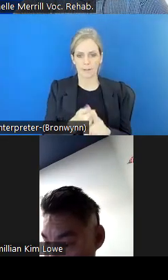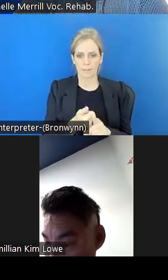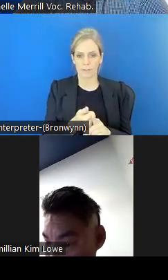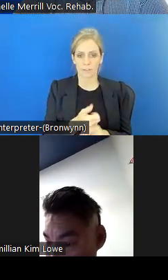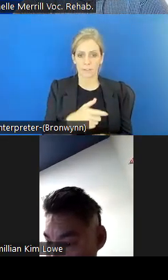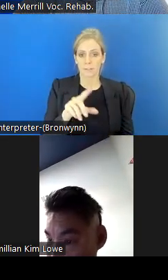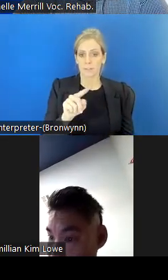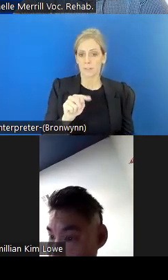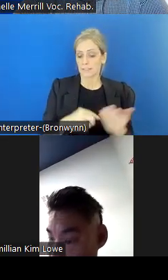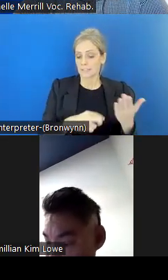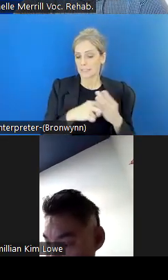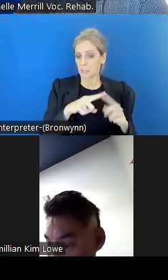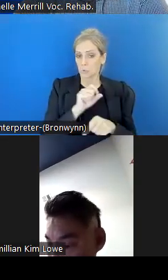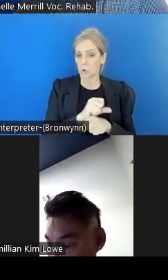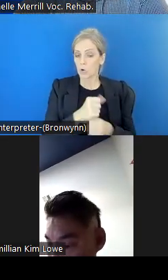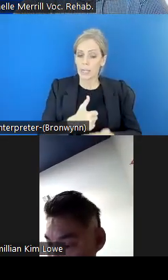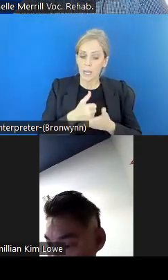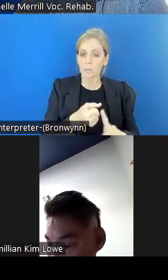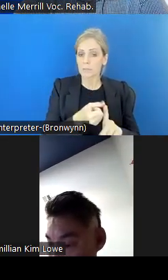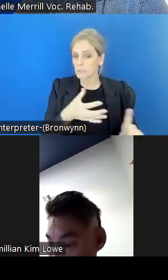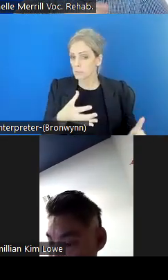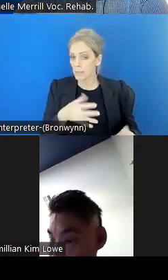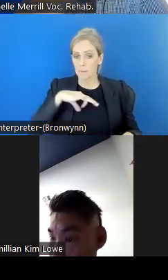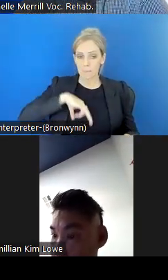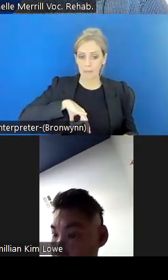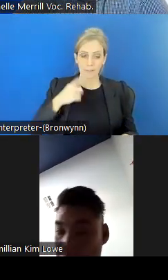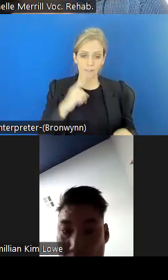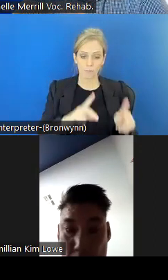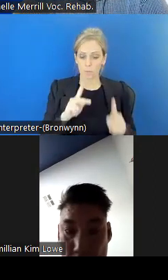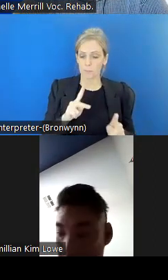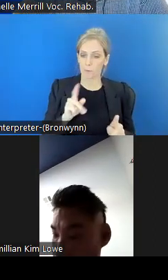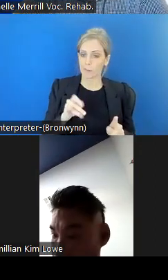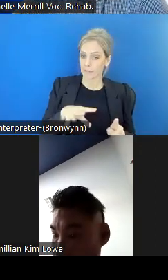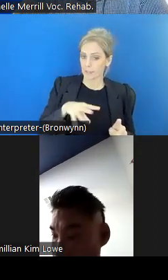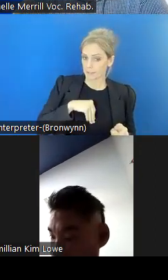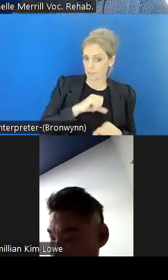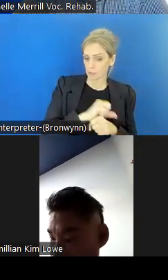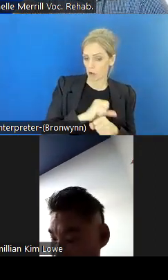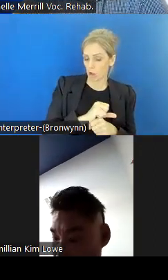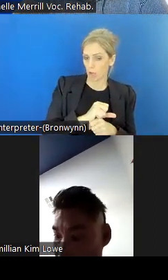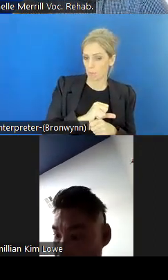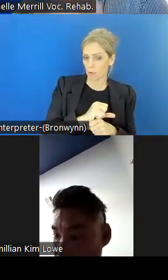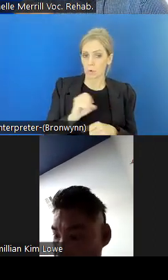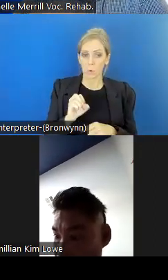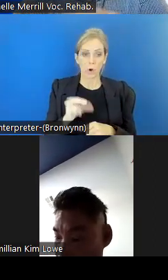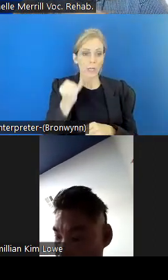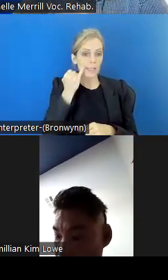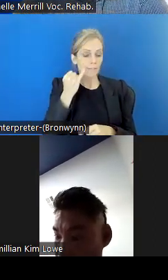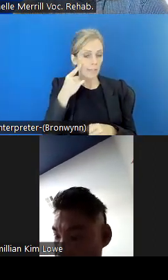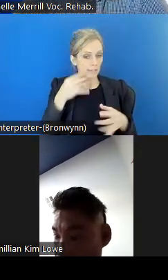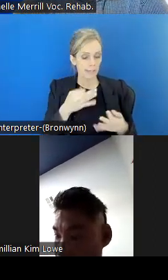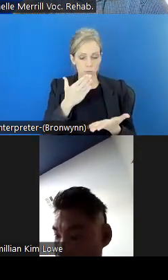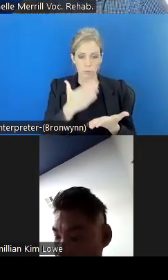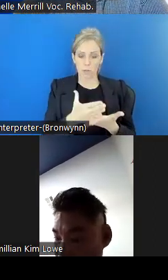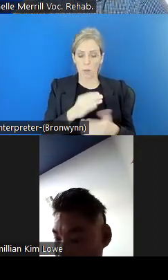understand their benefits if they accept a job, and if they choose to stop working, how quickly they could